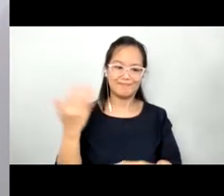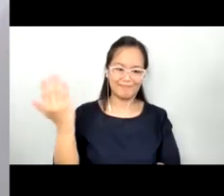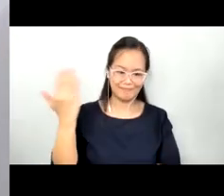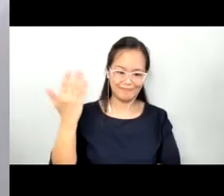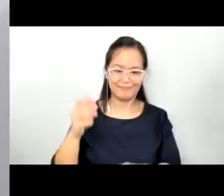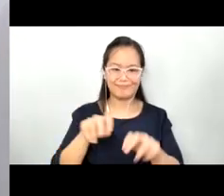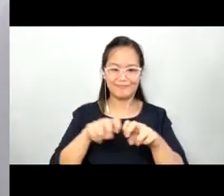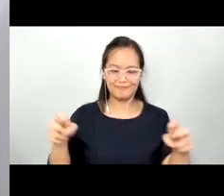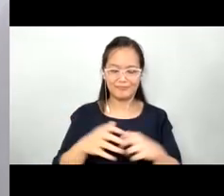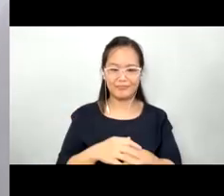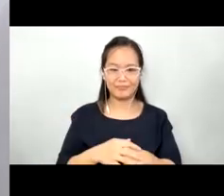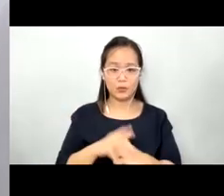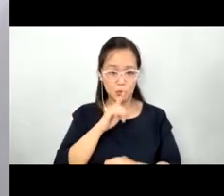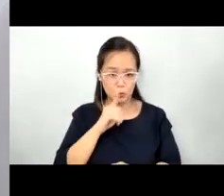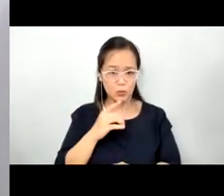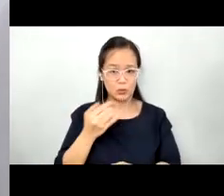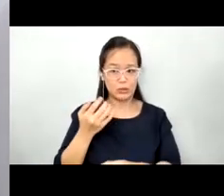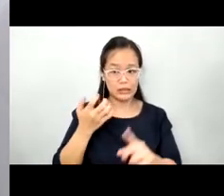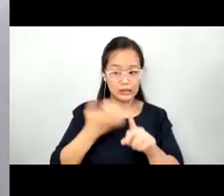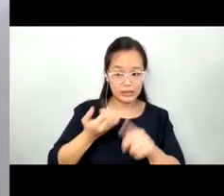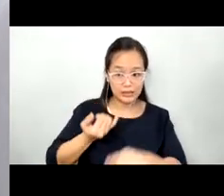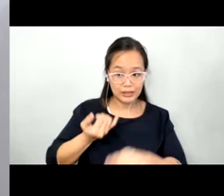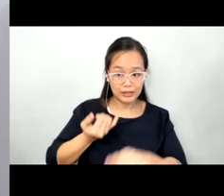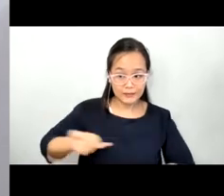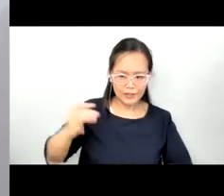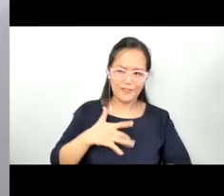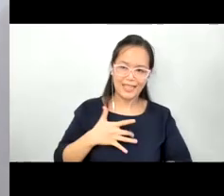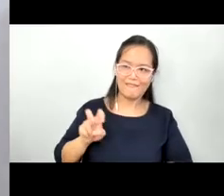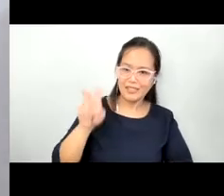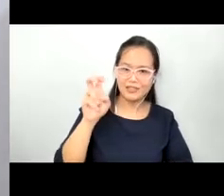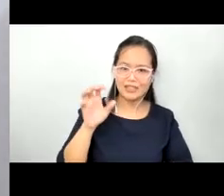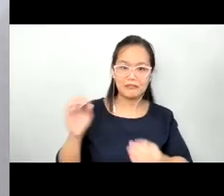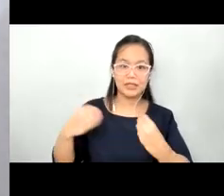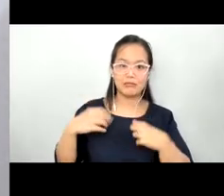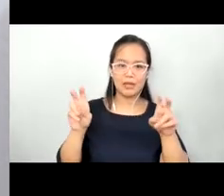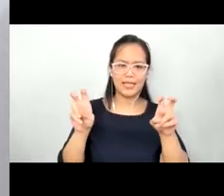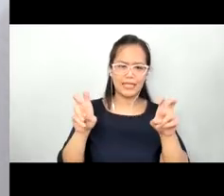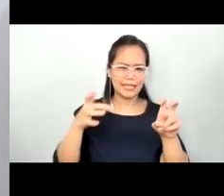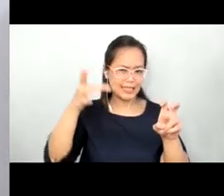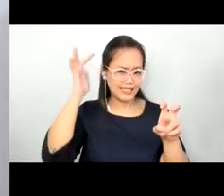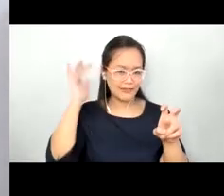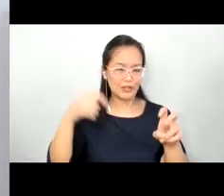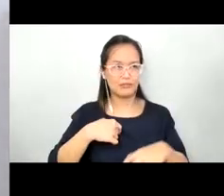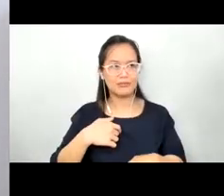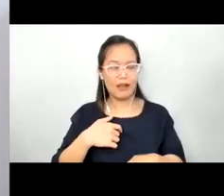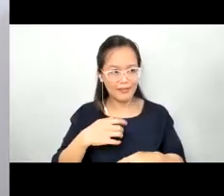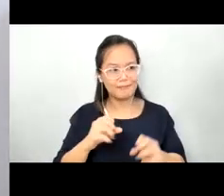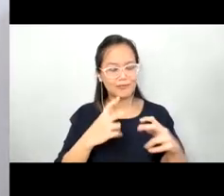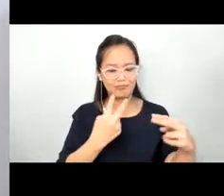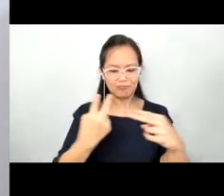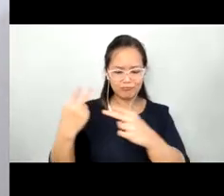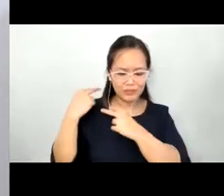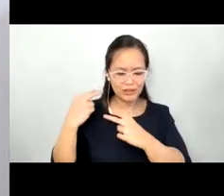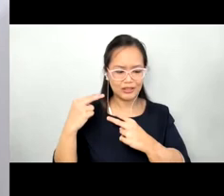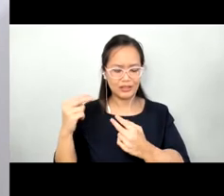You know, with every invitation, it's like an adventure. So when they gave me the topic sensitivity, so it was time again to look at my inventory